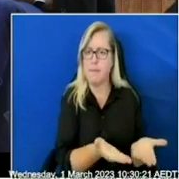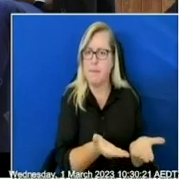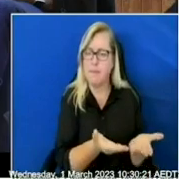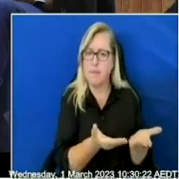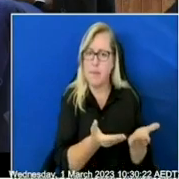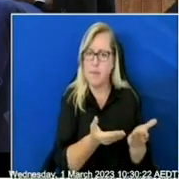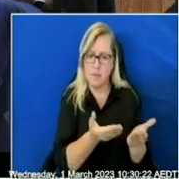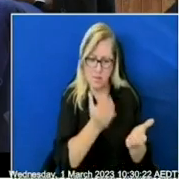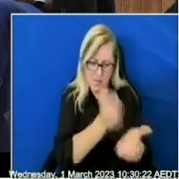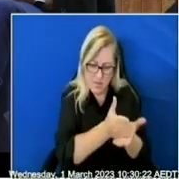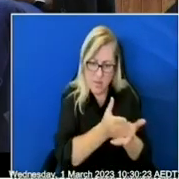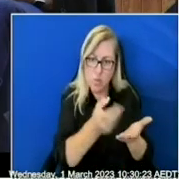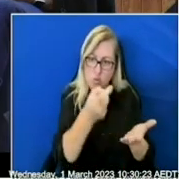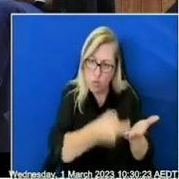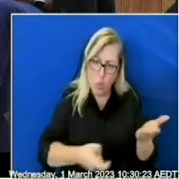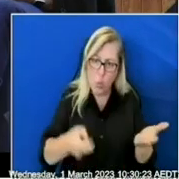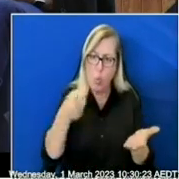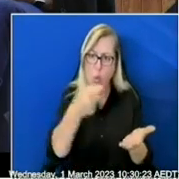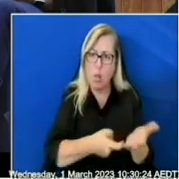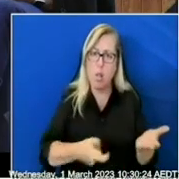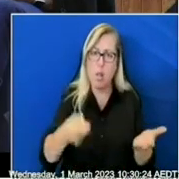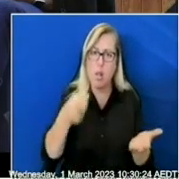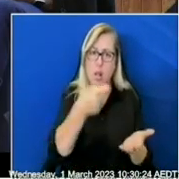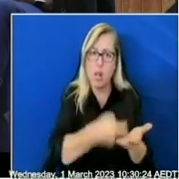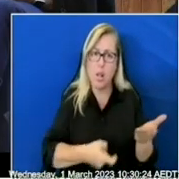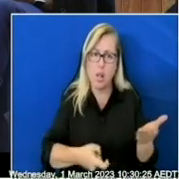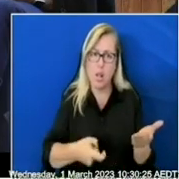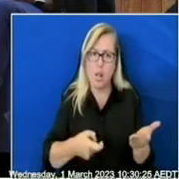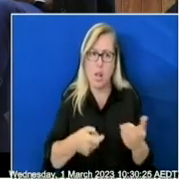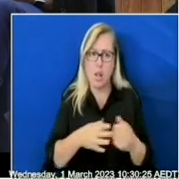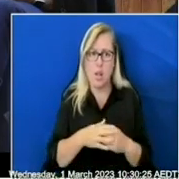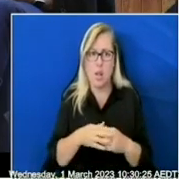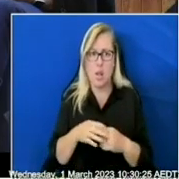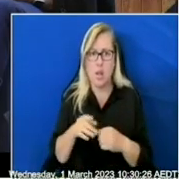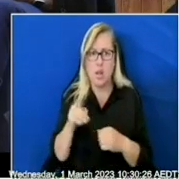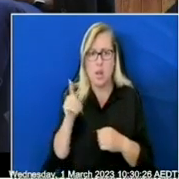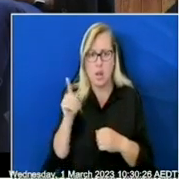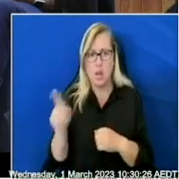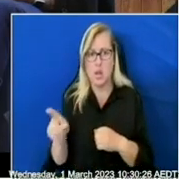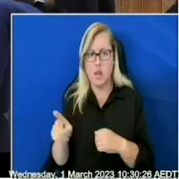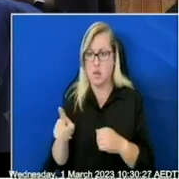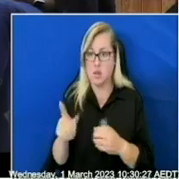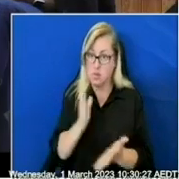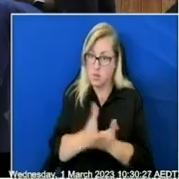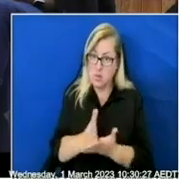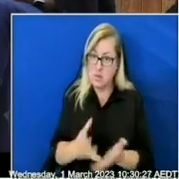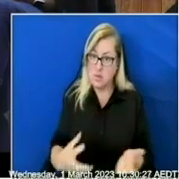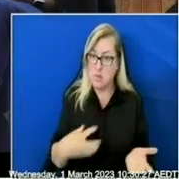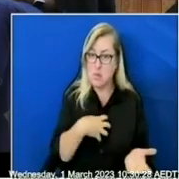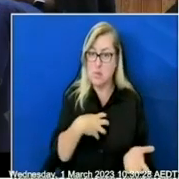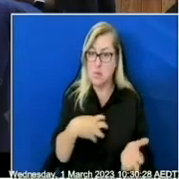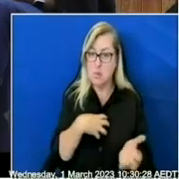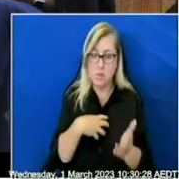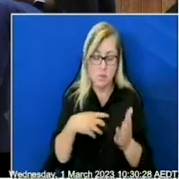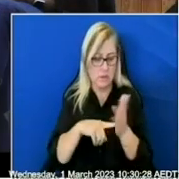Mm. The terror. Well, you need to use that word, the terror, because that's as